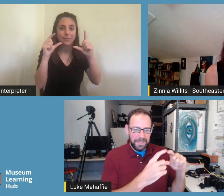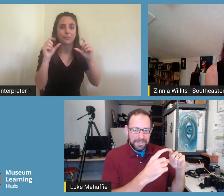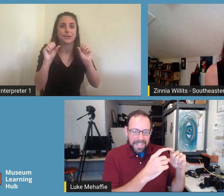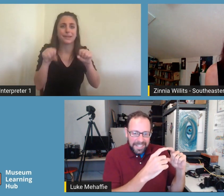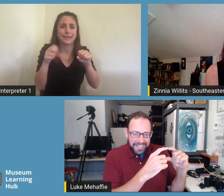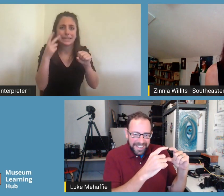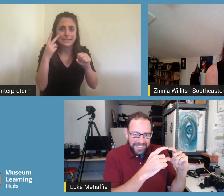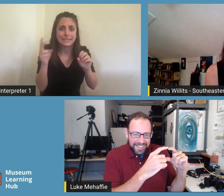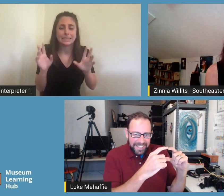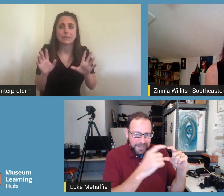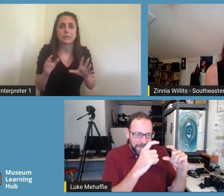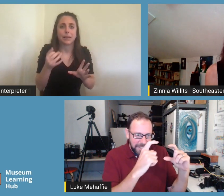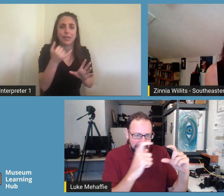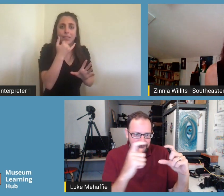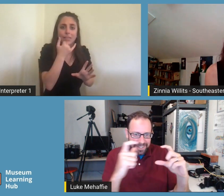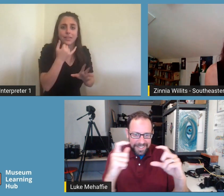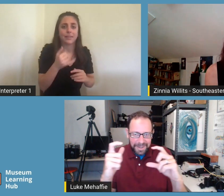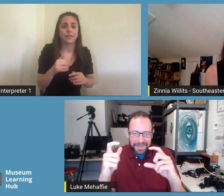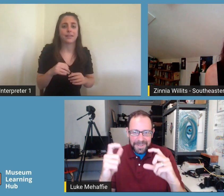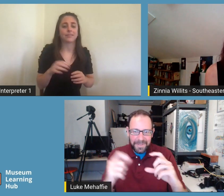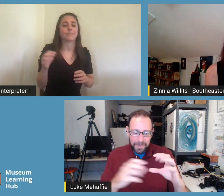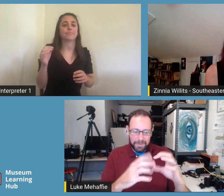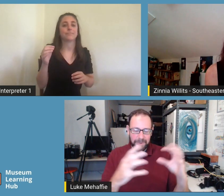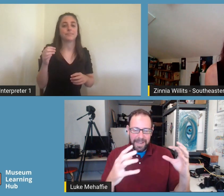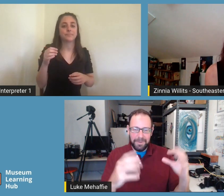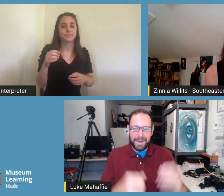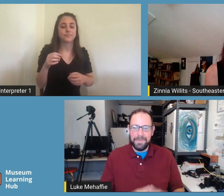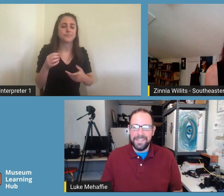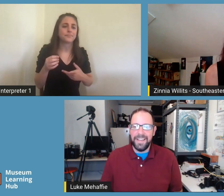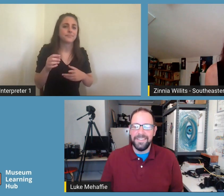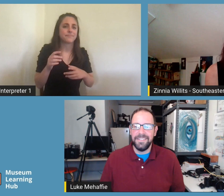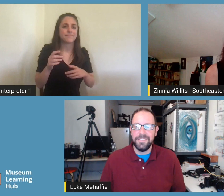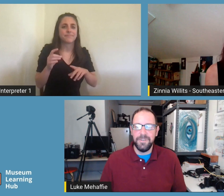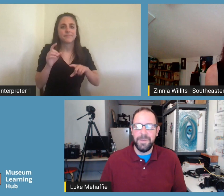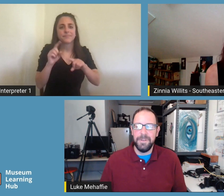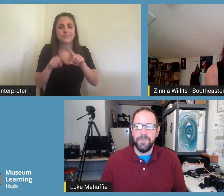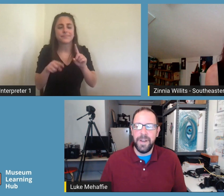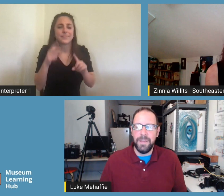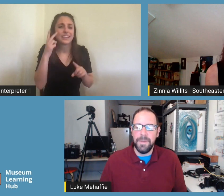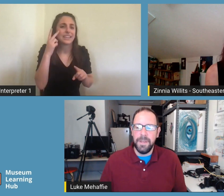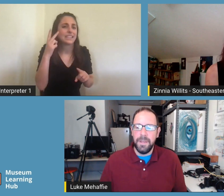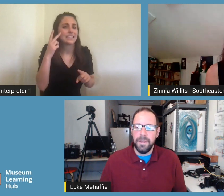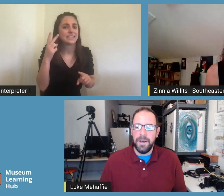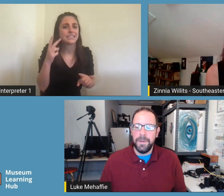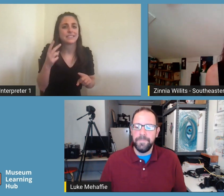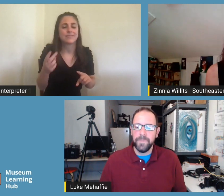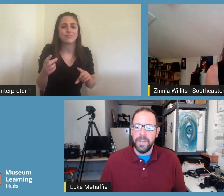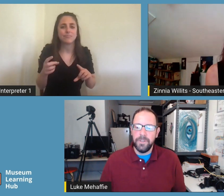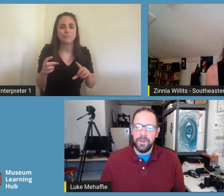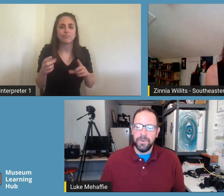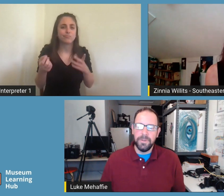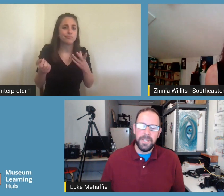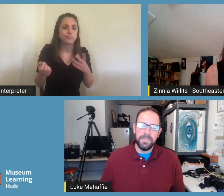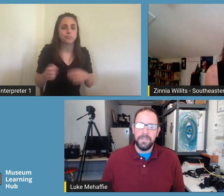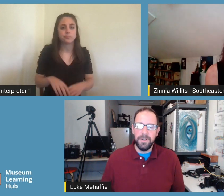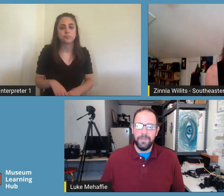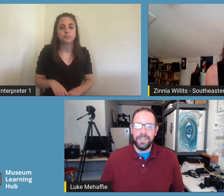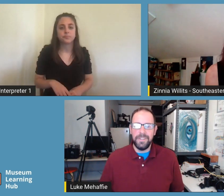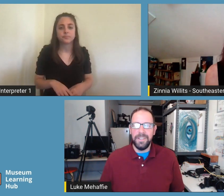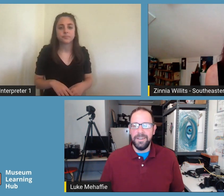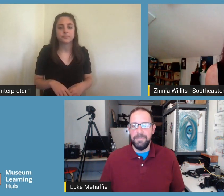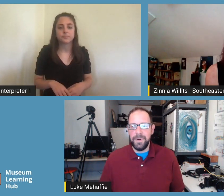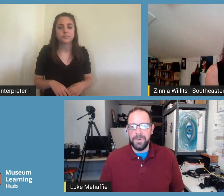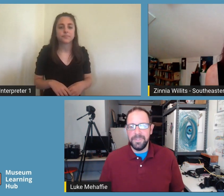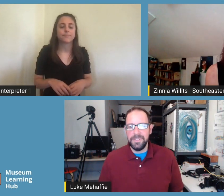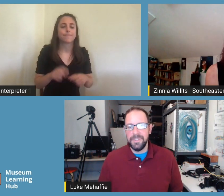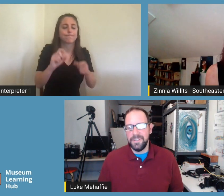is a little tiny LCD screen, you can't really tell how big that's shown up in frame. So it's